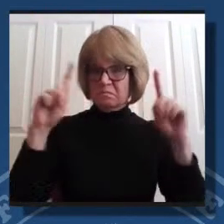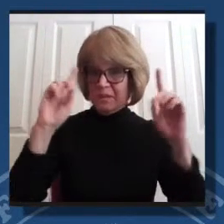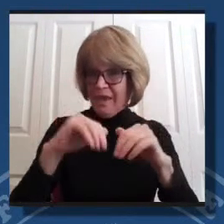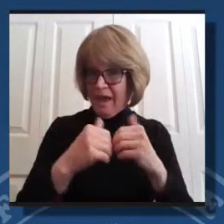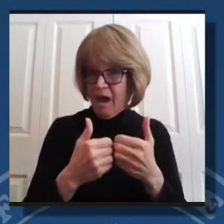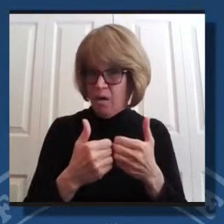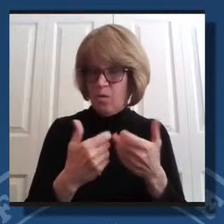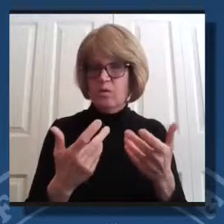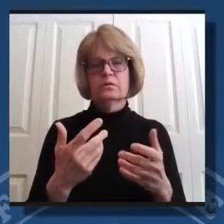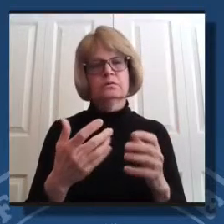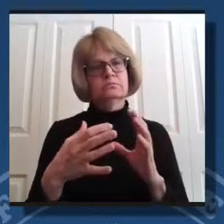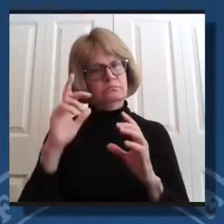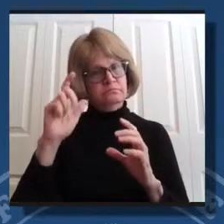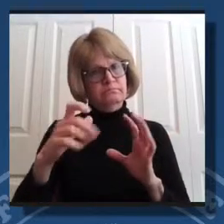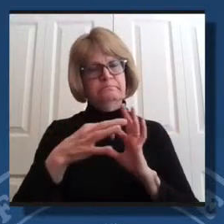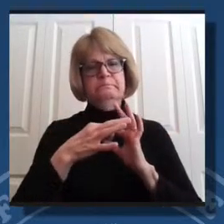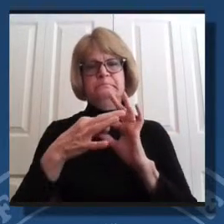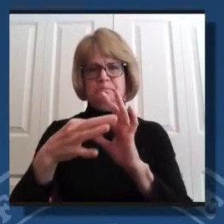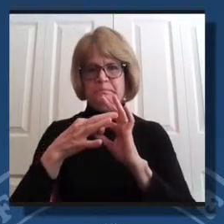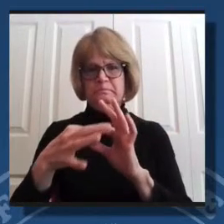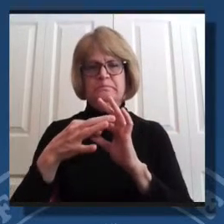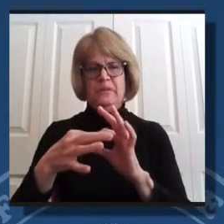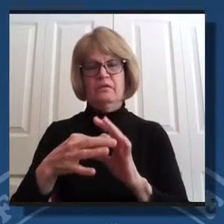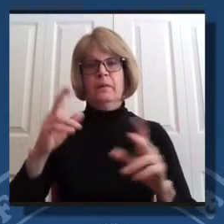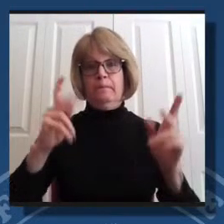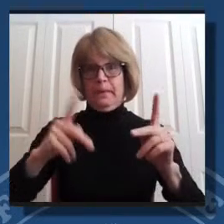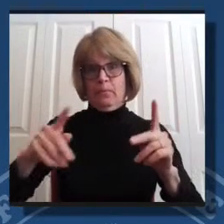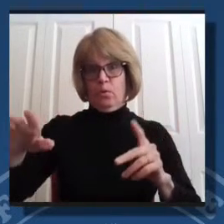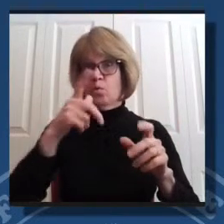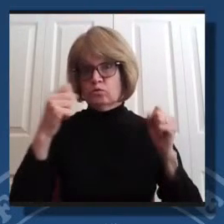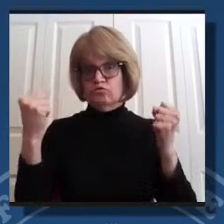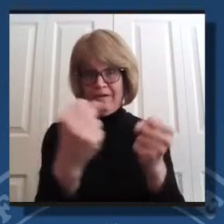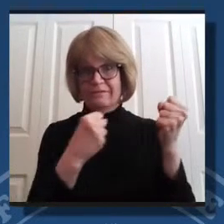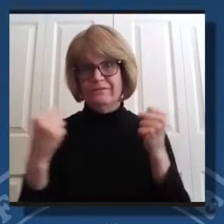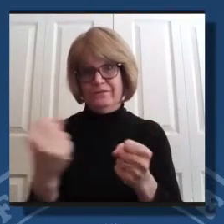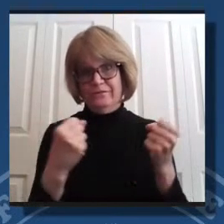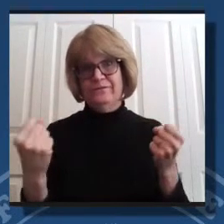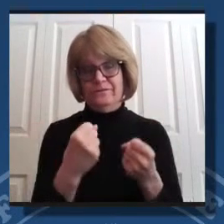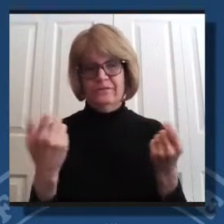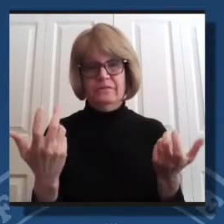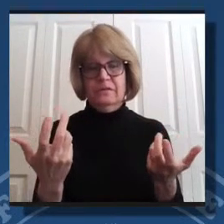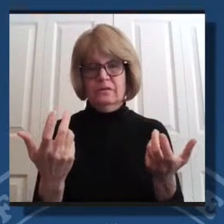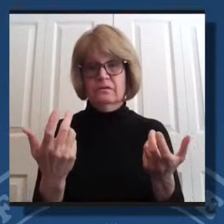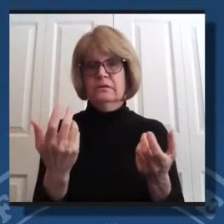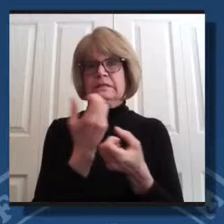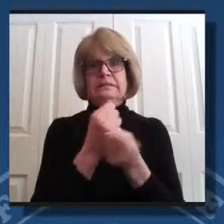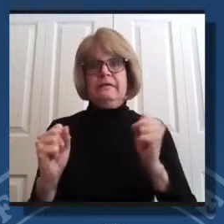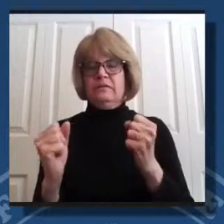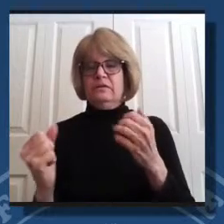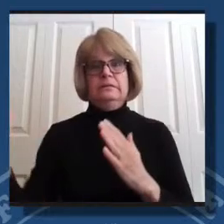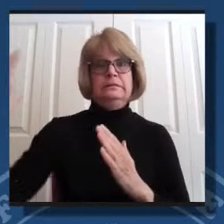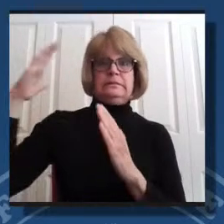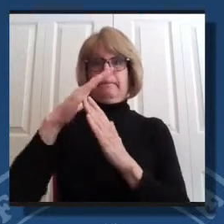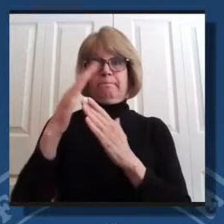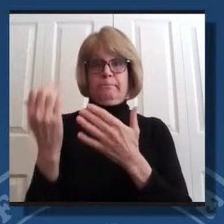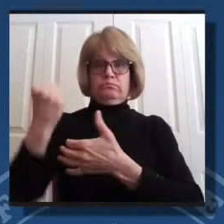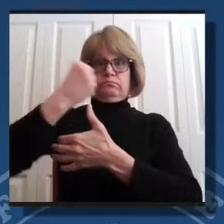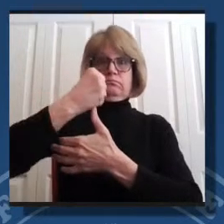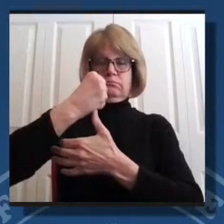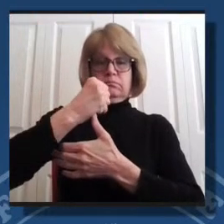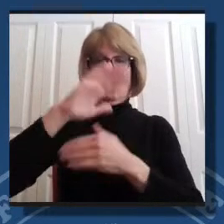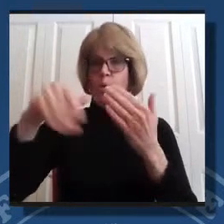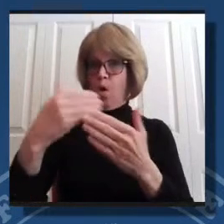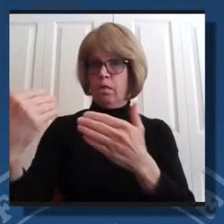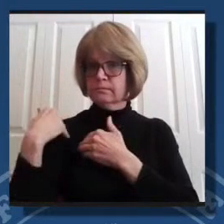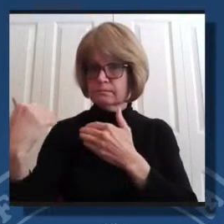we have the cooperation and support of the motoring public. Safety is our #1 priority. Everyone has a role to play